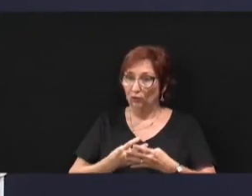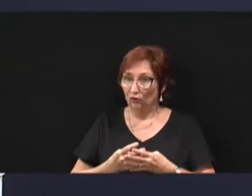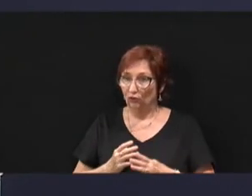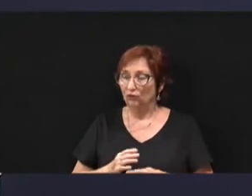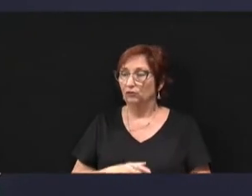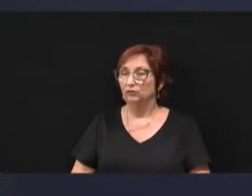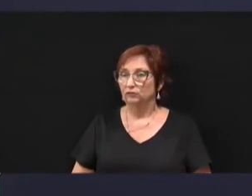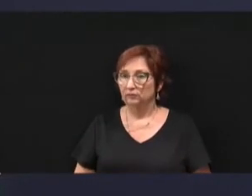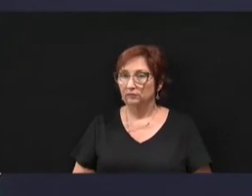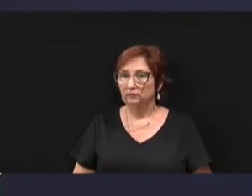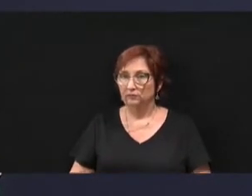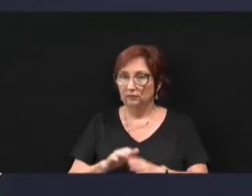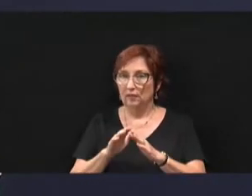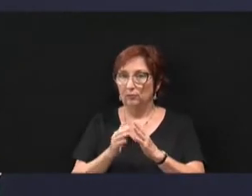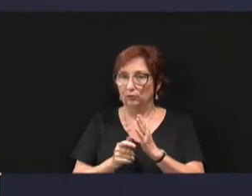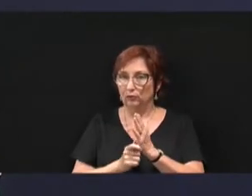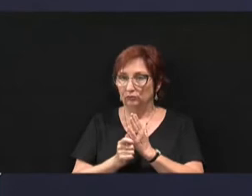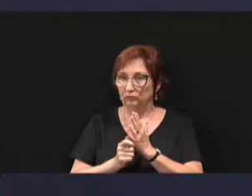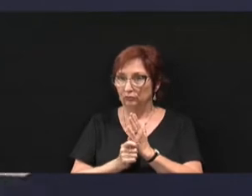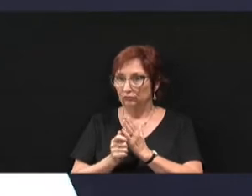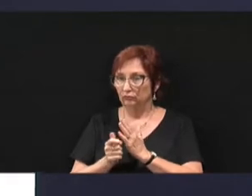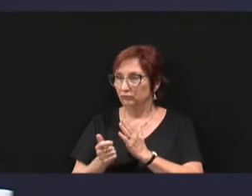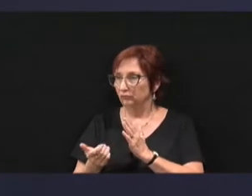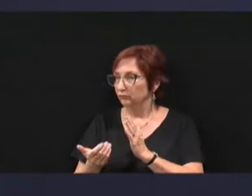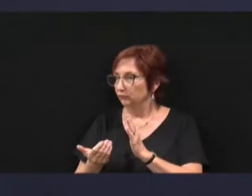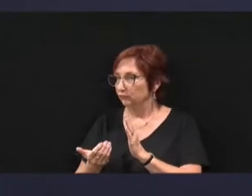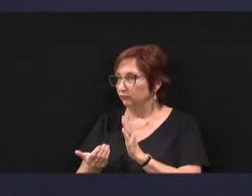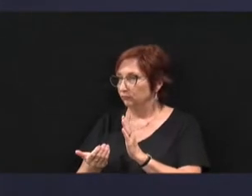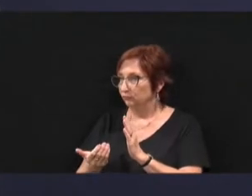And again, it's not so quick.